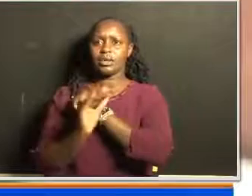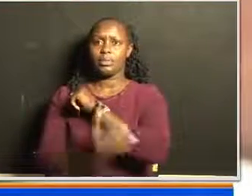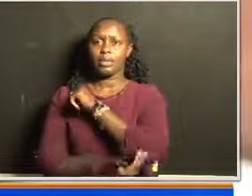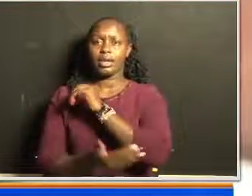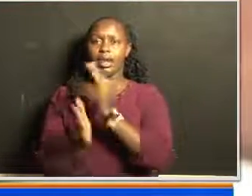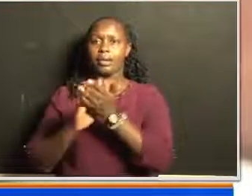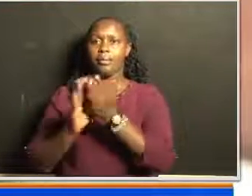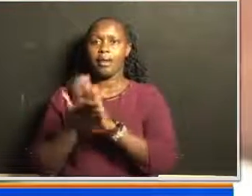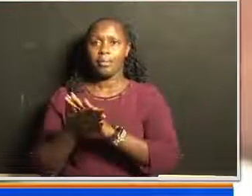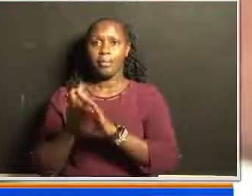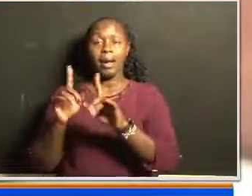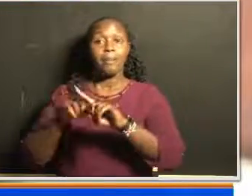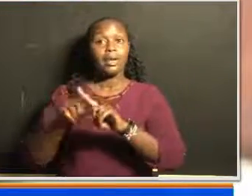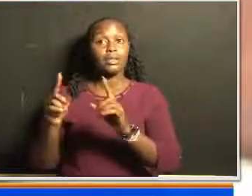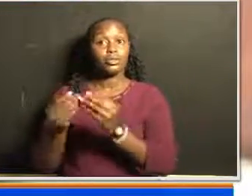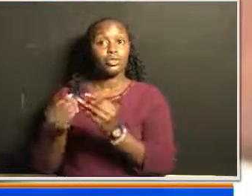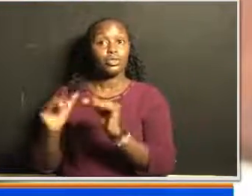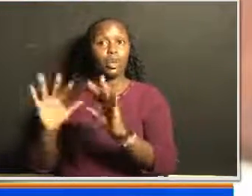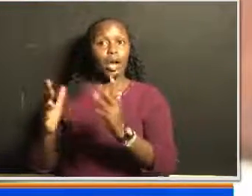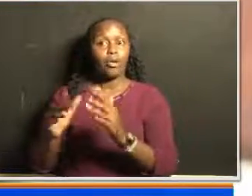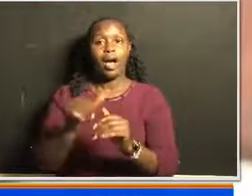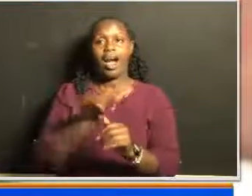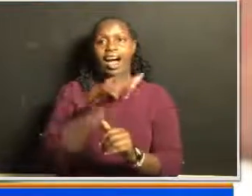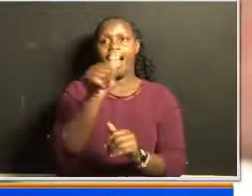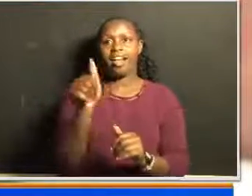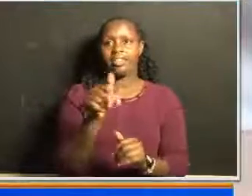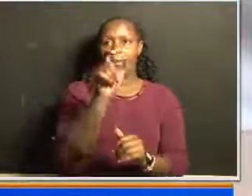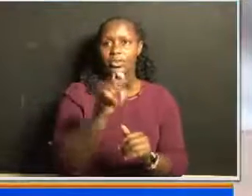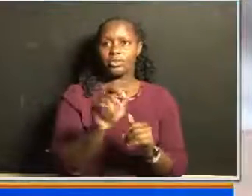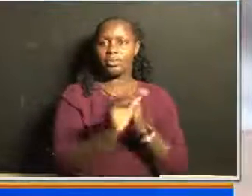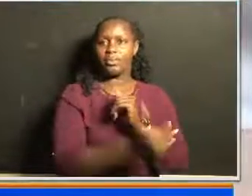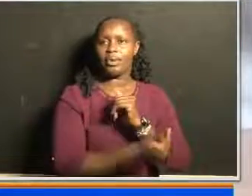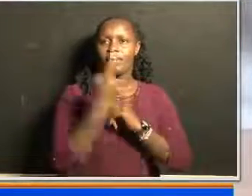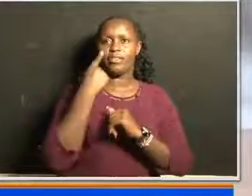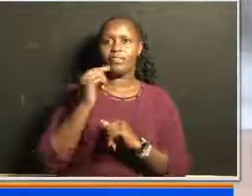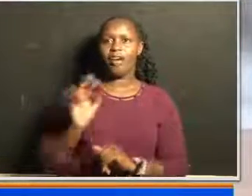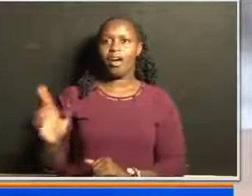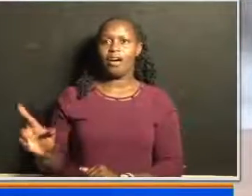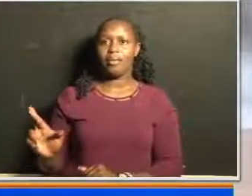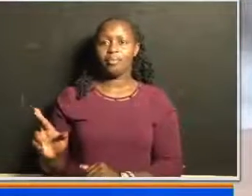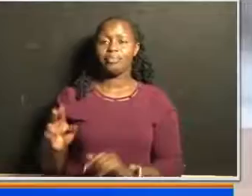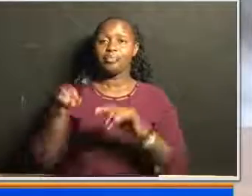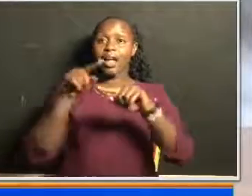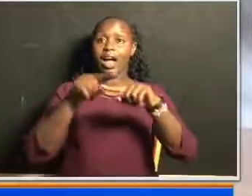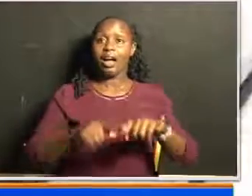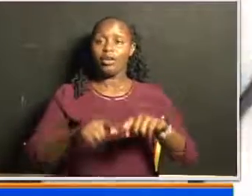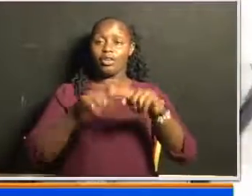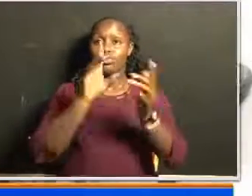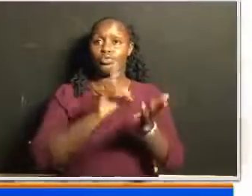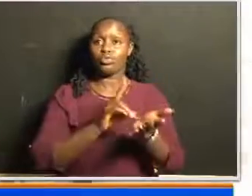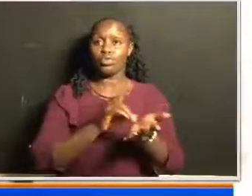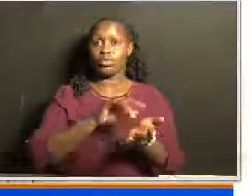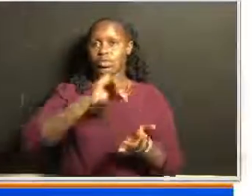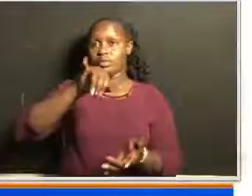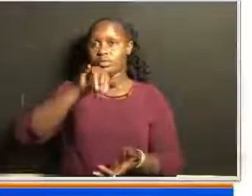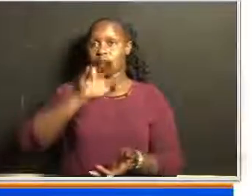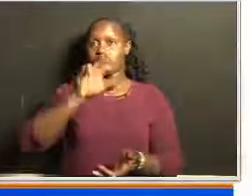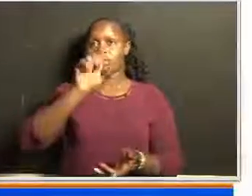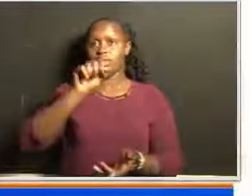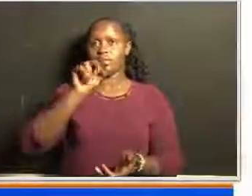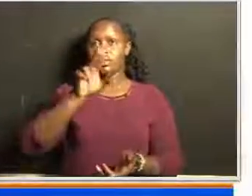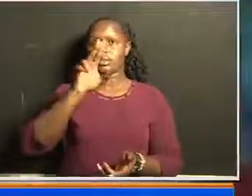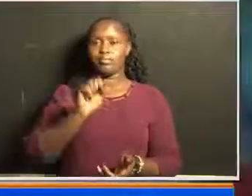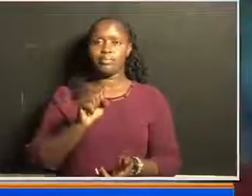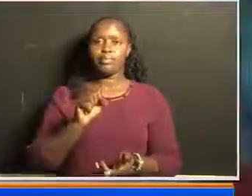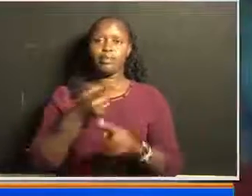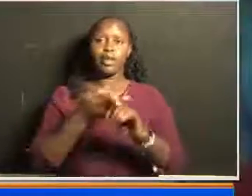is someone to carry the baby for her. That is what inspired me. According to Dr. Justus Nondi, a fertility doctor in